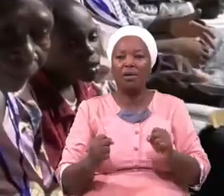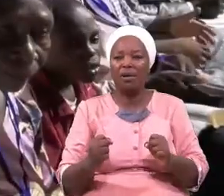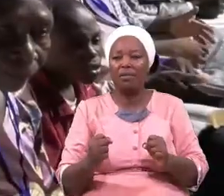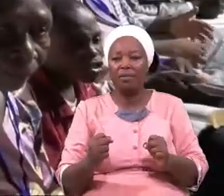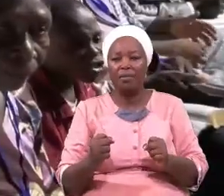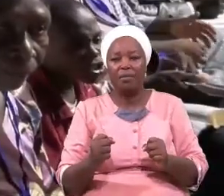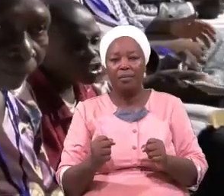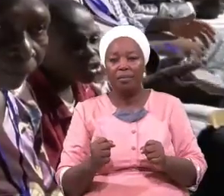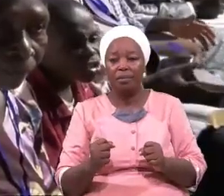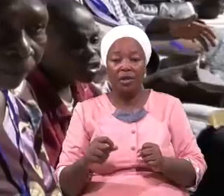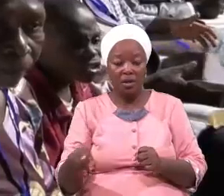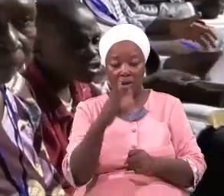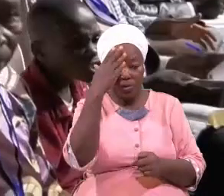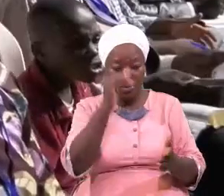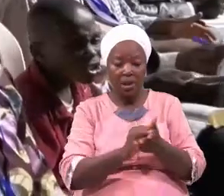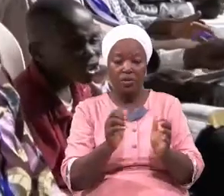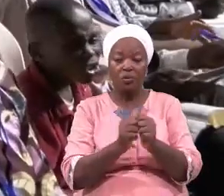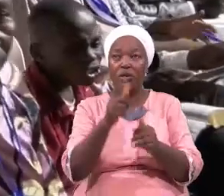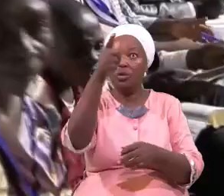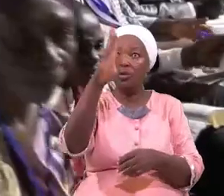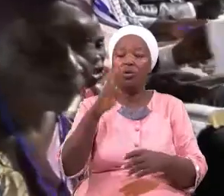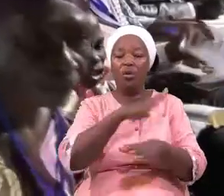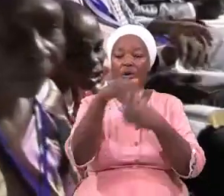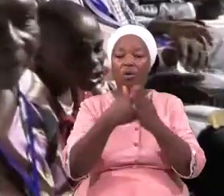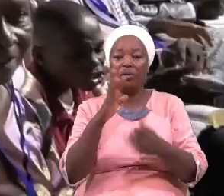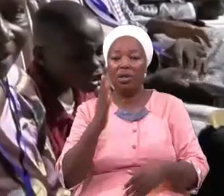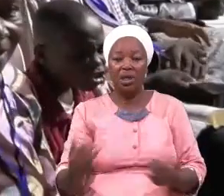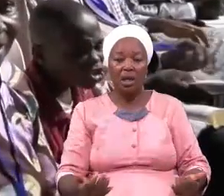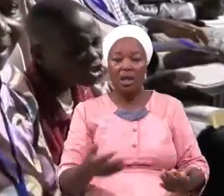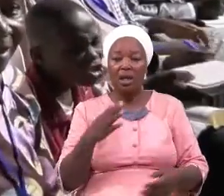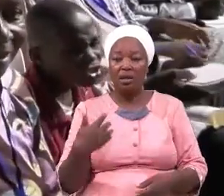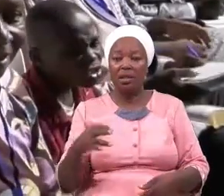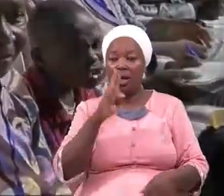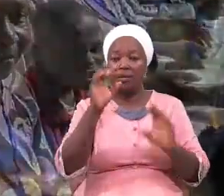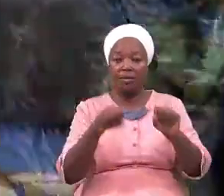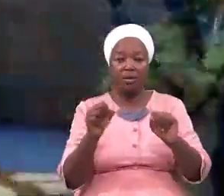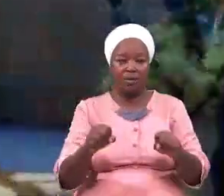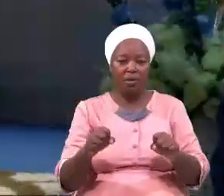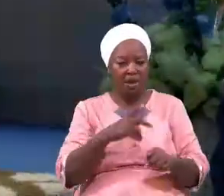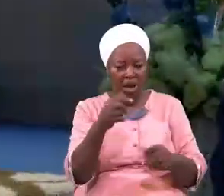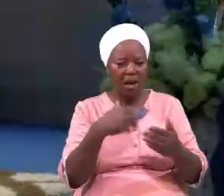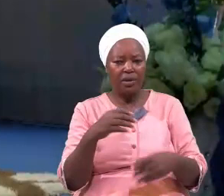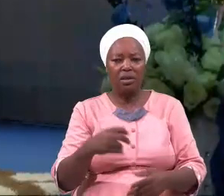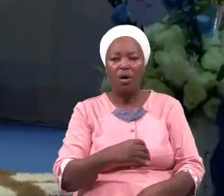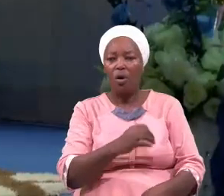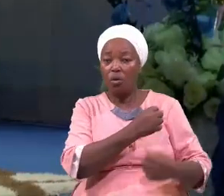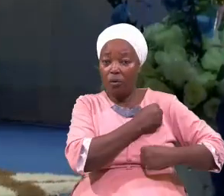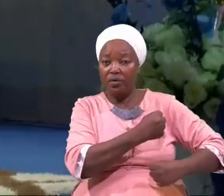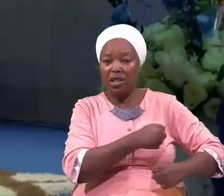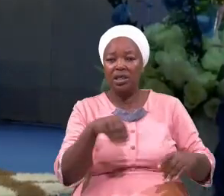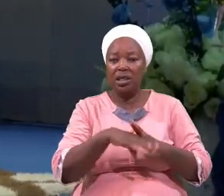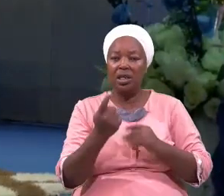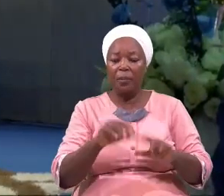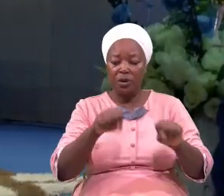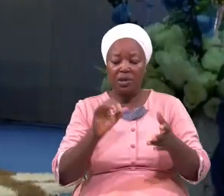They knew that with God all things are possible. They had confidence in the possibility we have